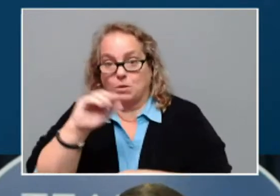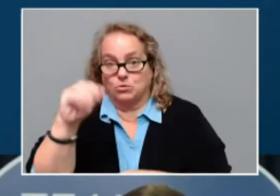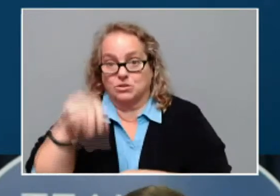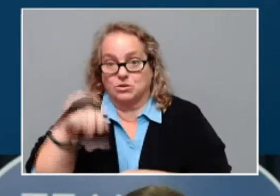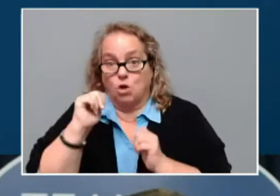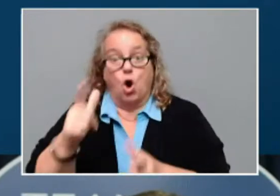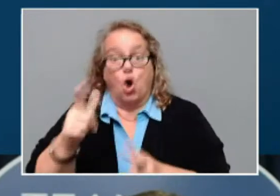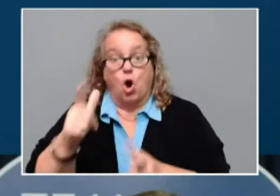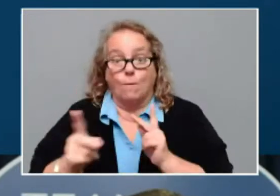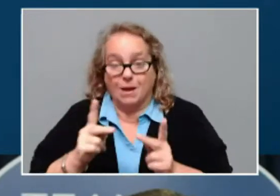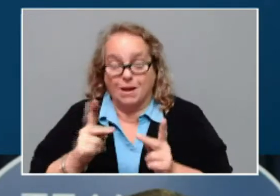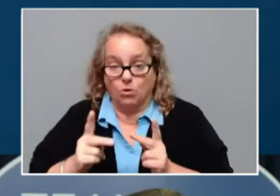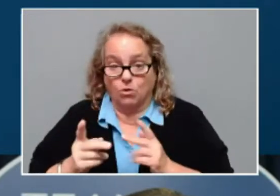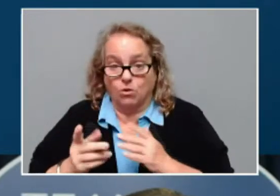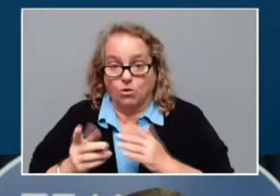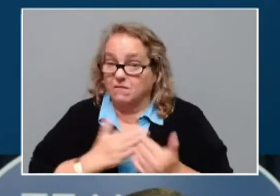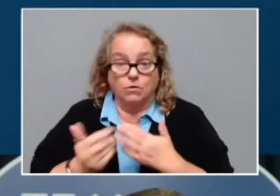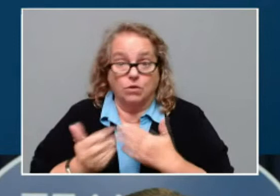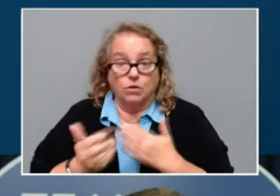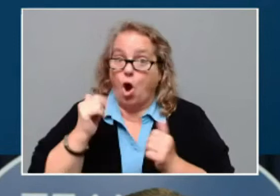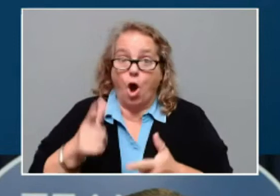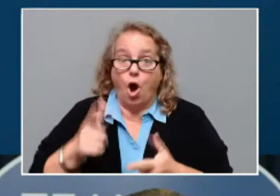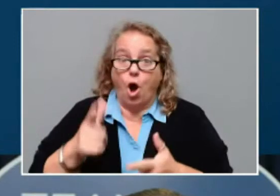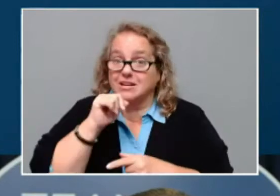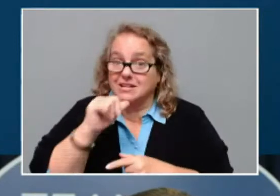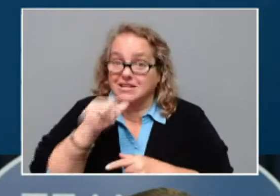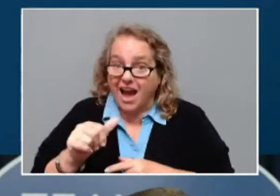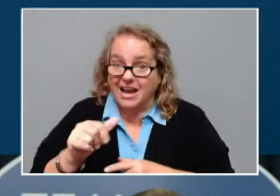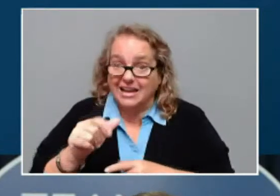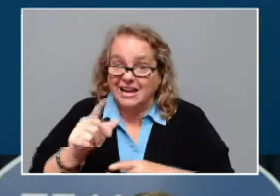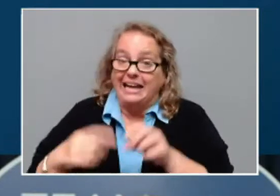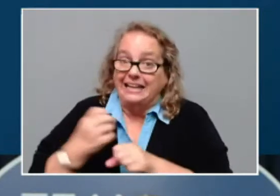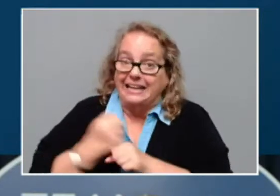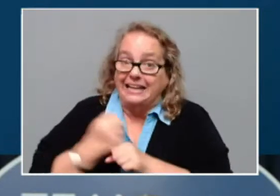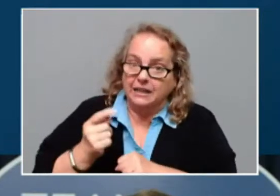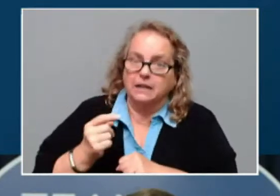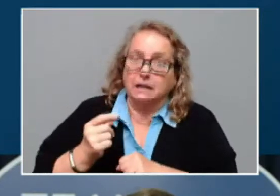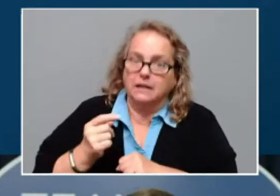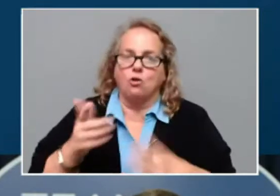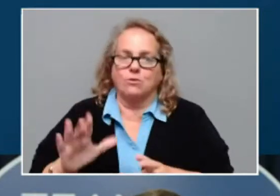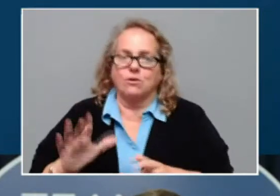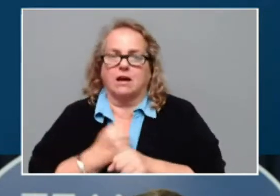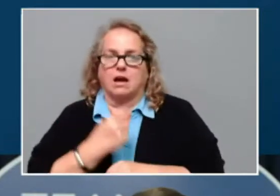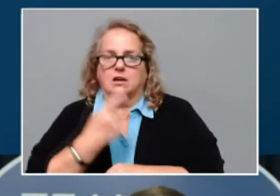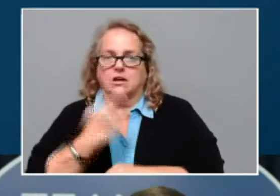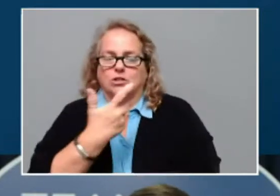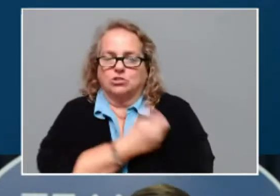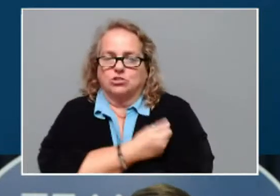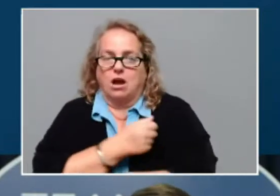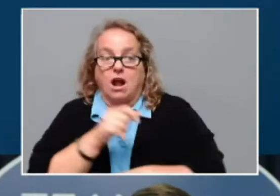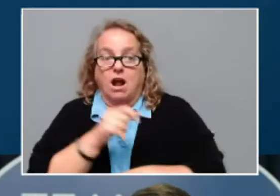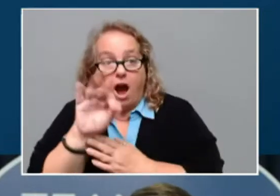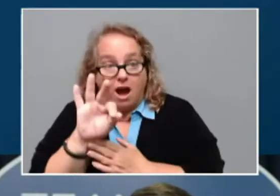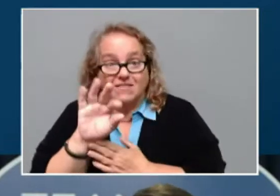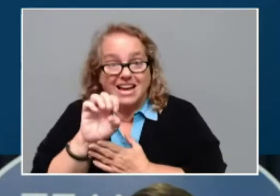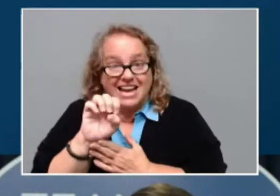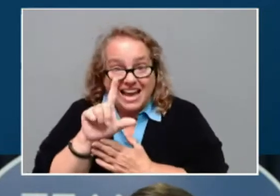is ineligible, has already gotten at least one shot. So of the eligible population, 12 and